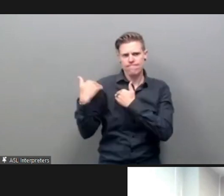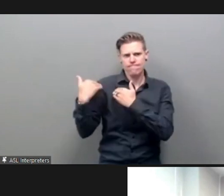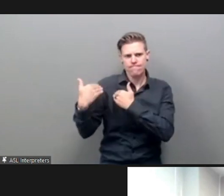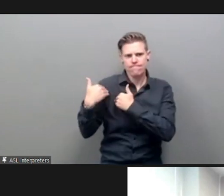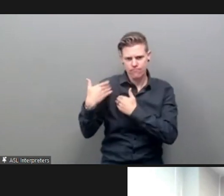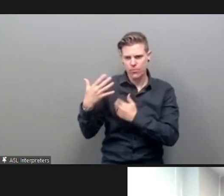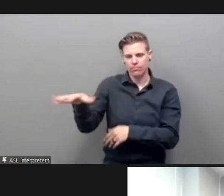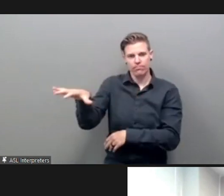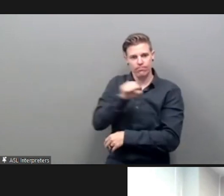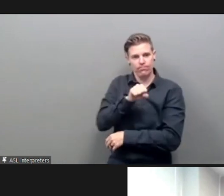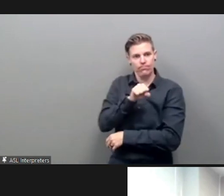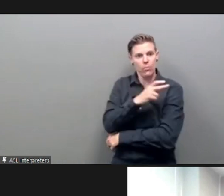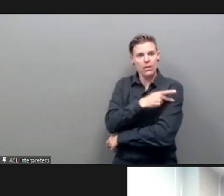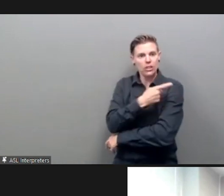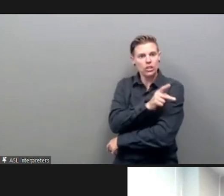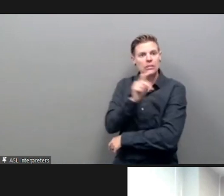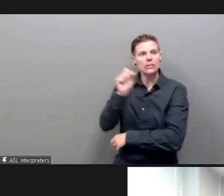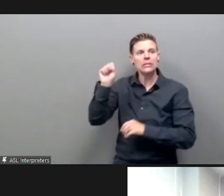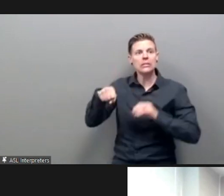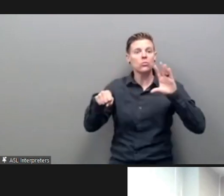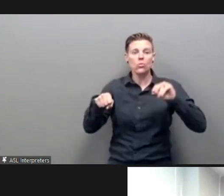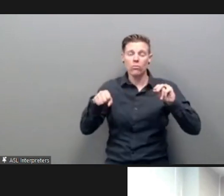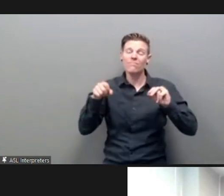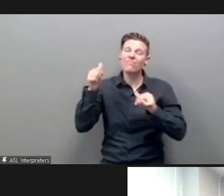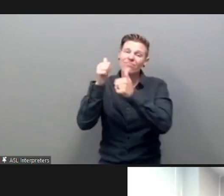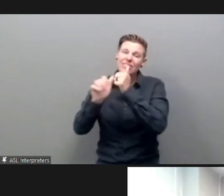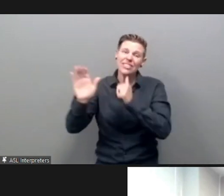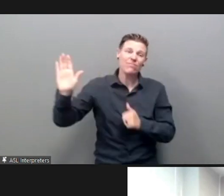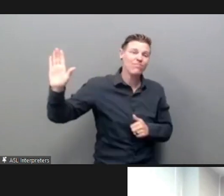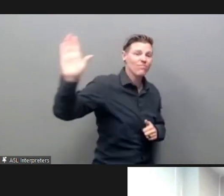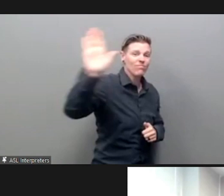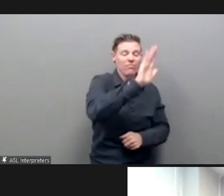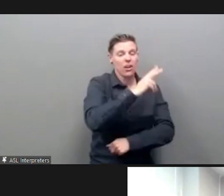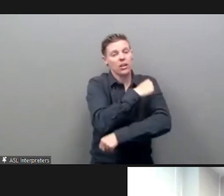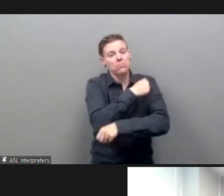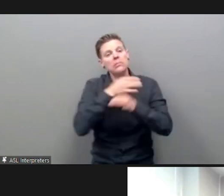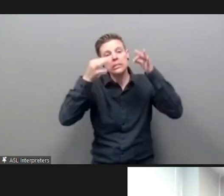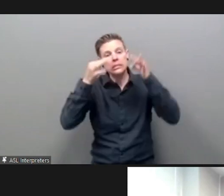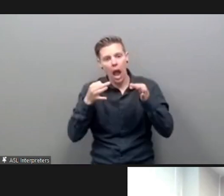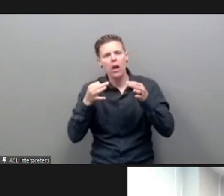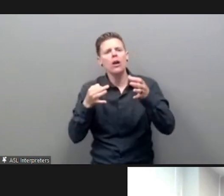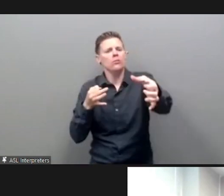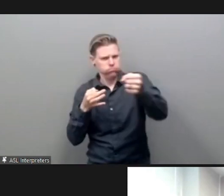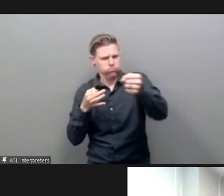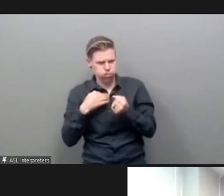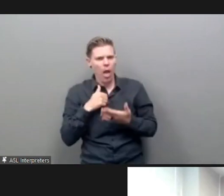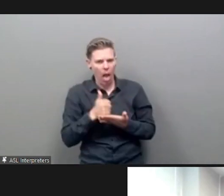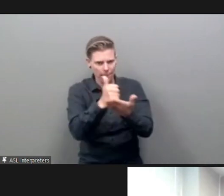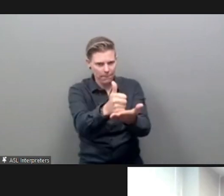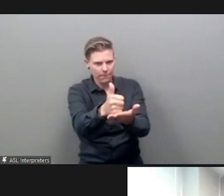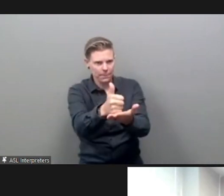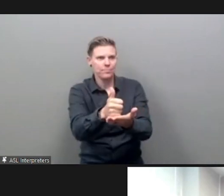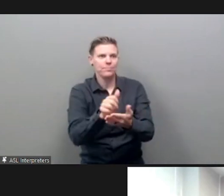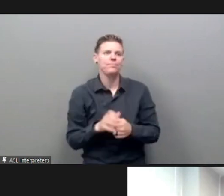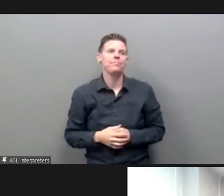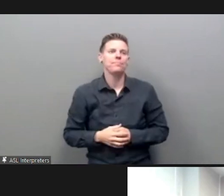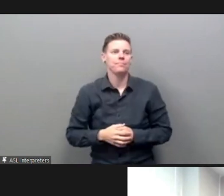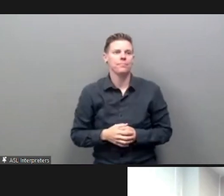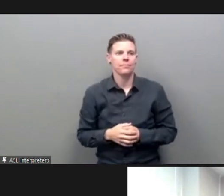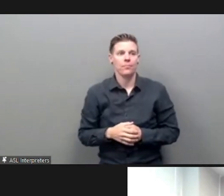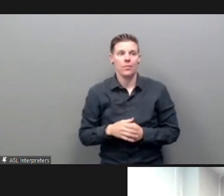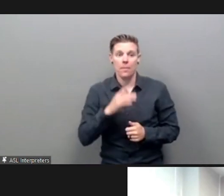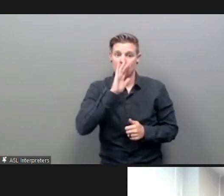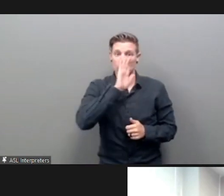to make their own decisions. Likely these decisions probably funnel through their emergency operations centers